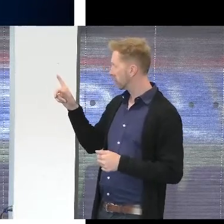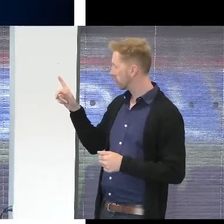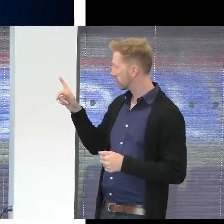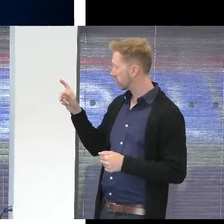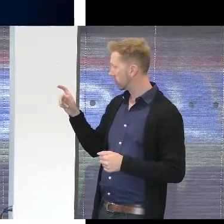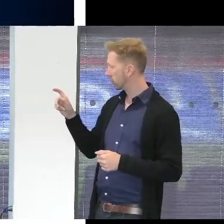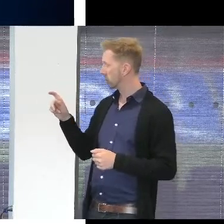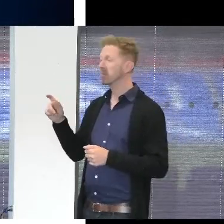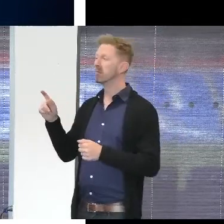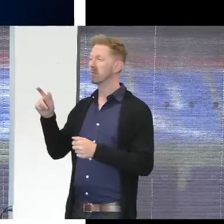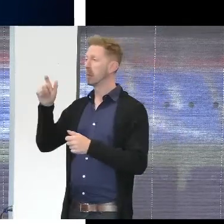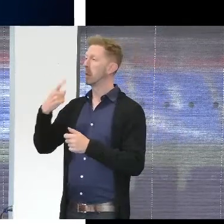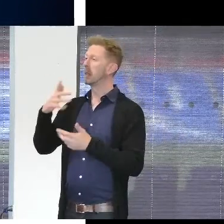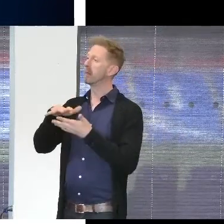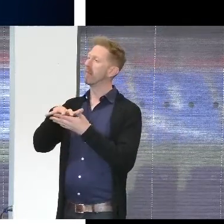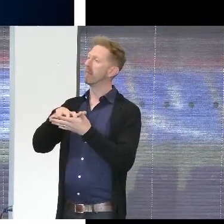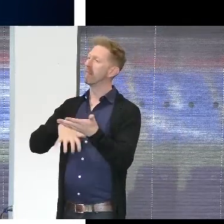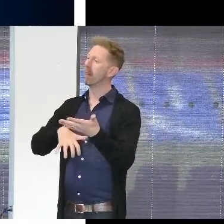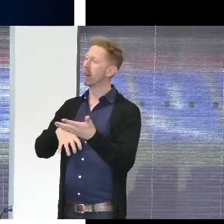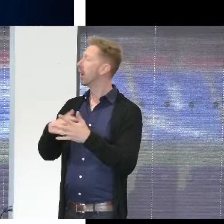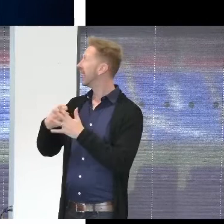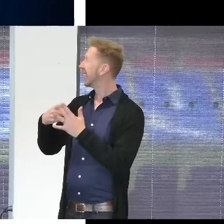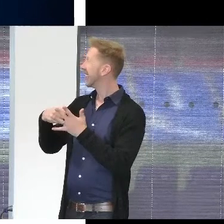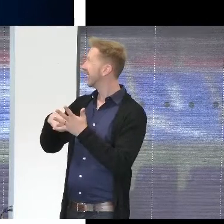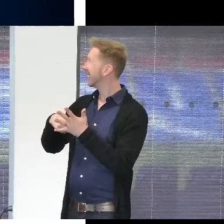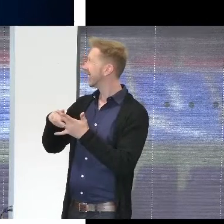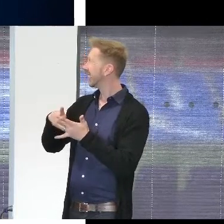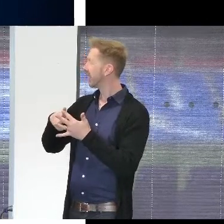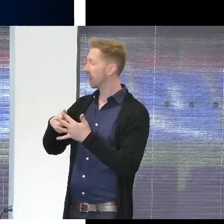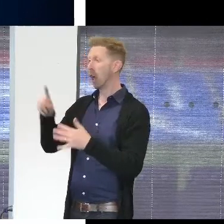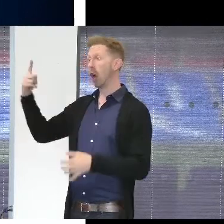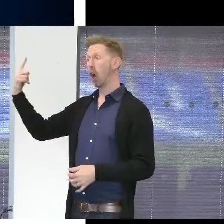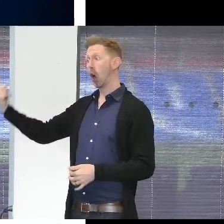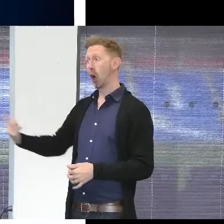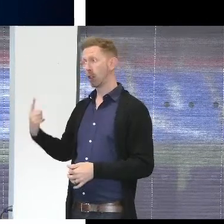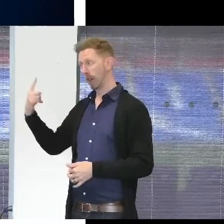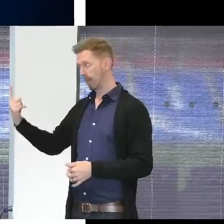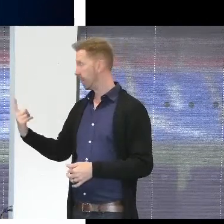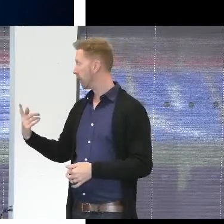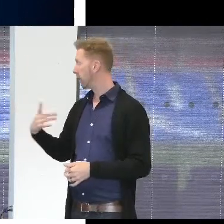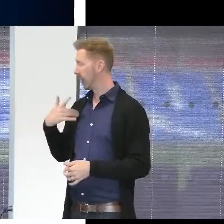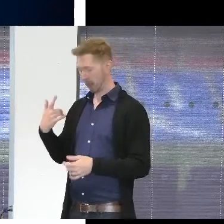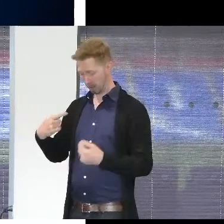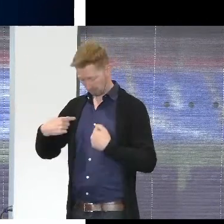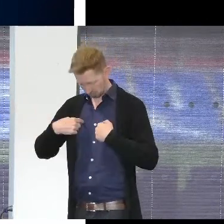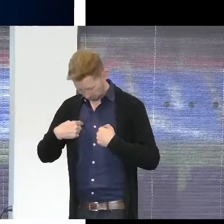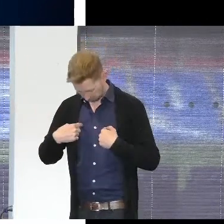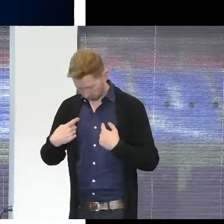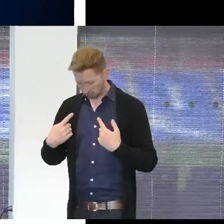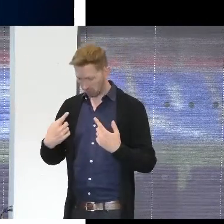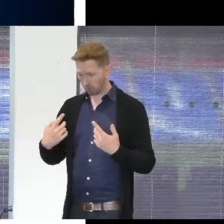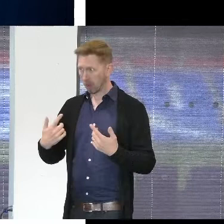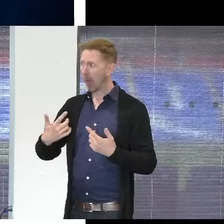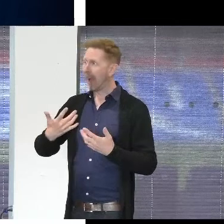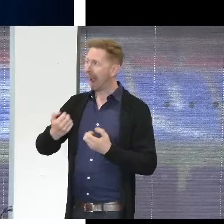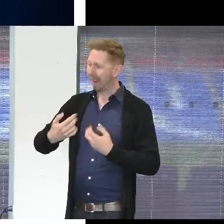sort of testimonials that we got from Kitty, who felt that the scheme unlocked her ability that she already